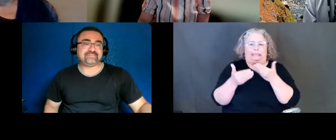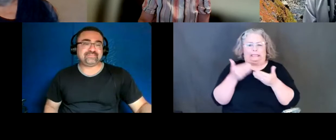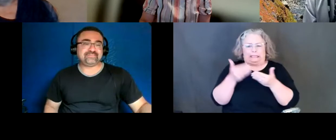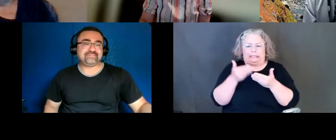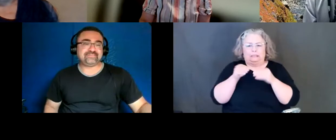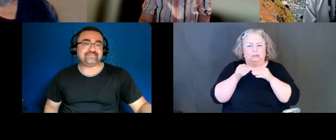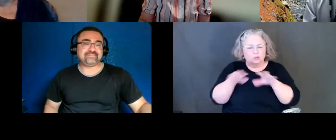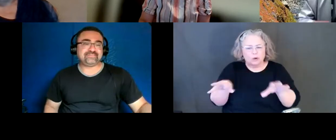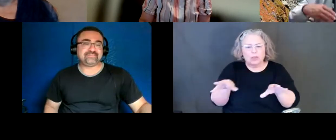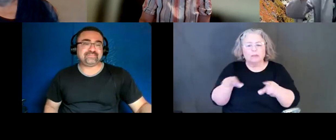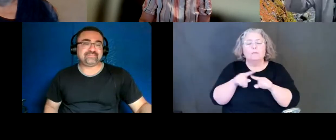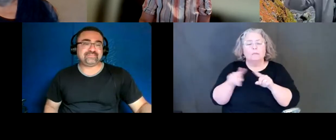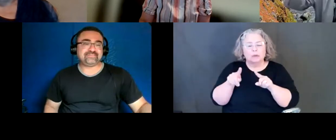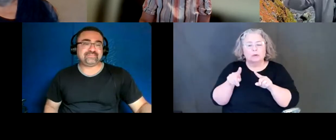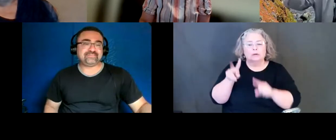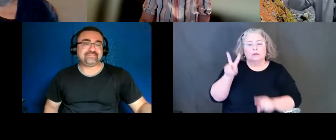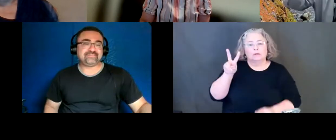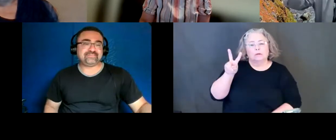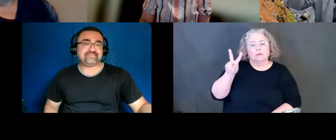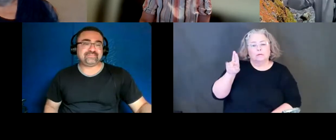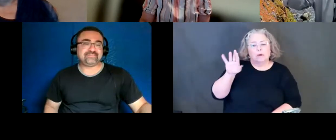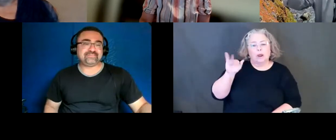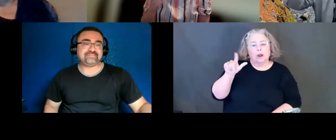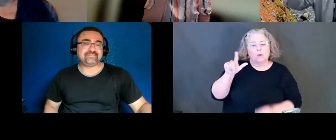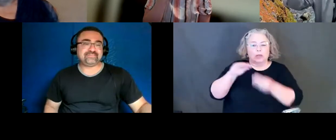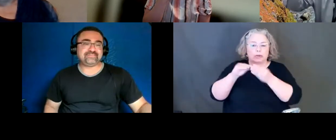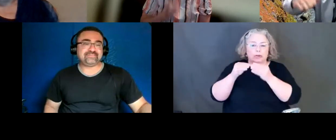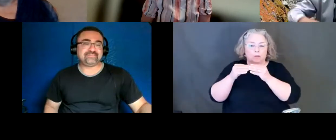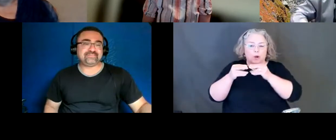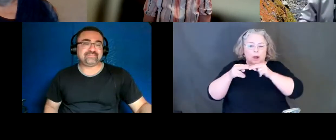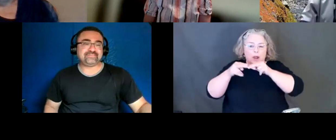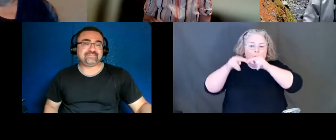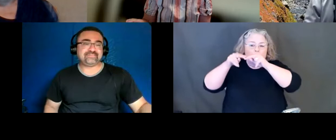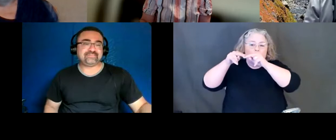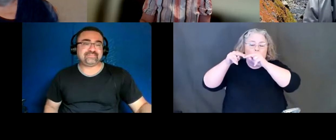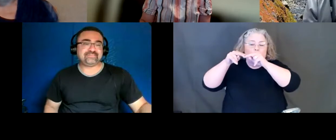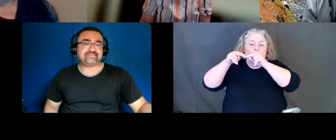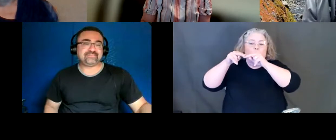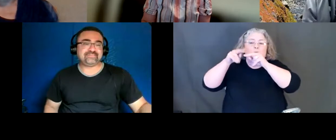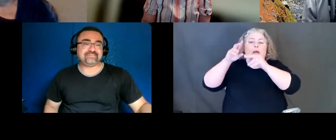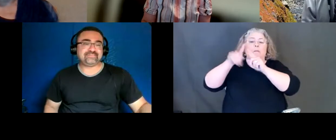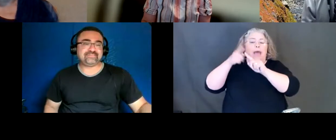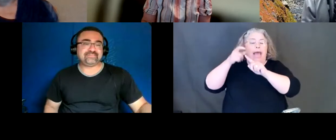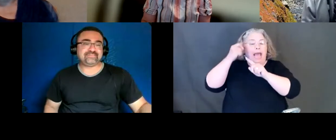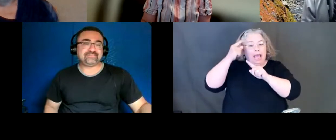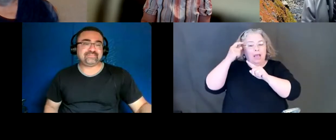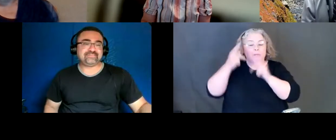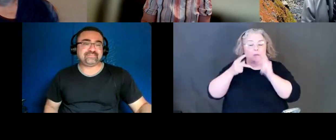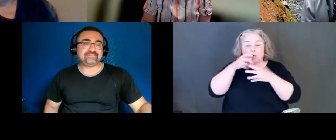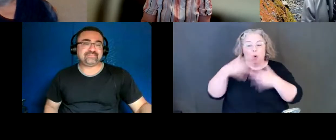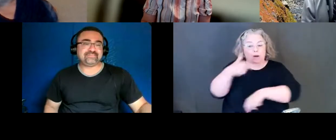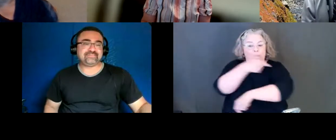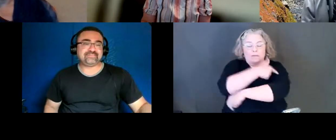again, the viral amount goes up high and then it comes down much more quickly in people who have